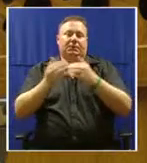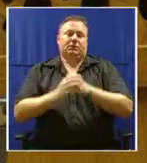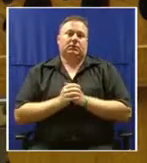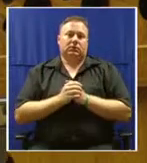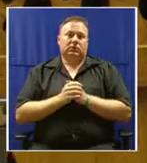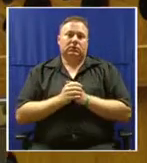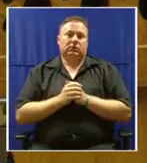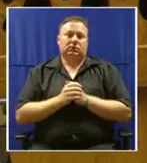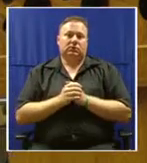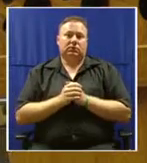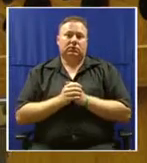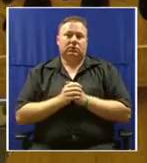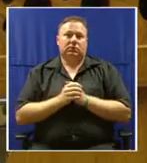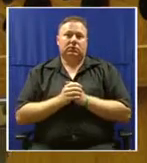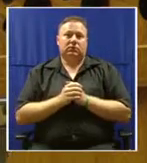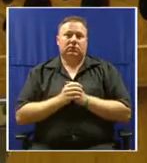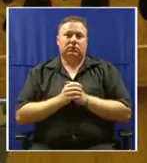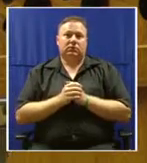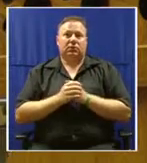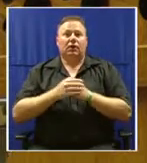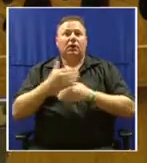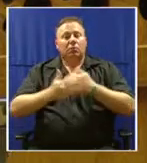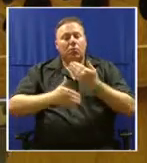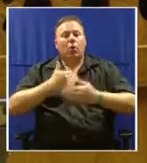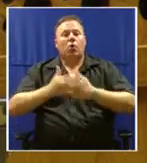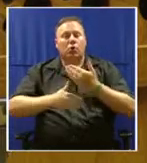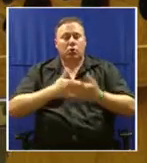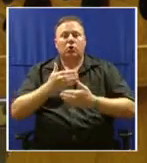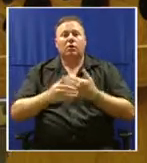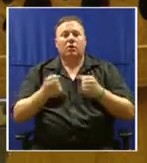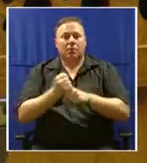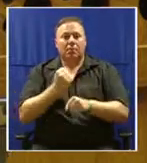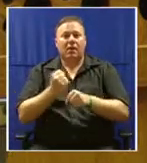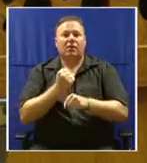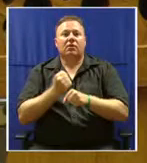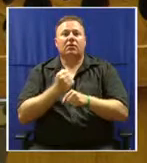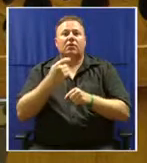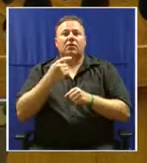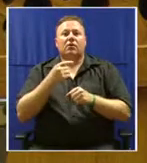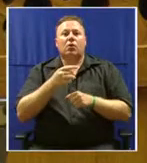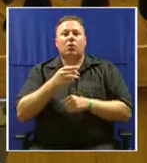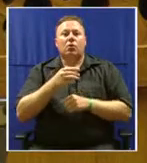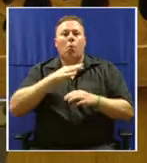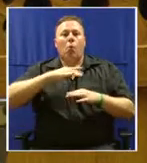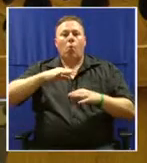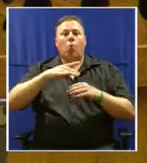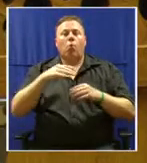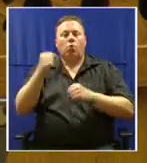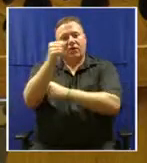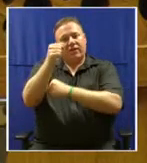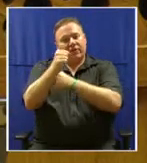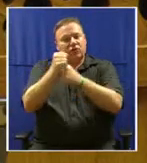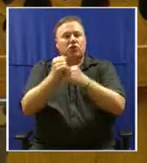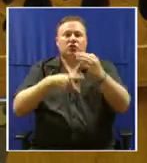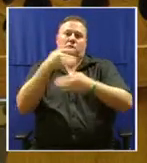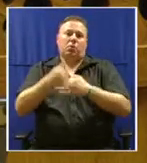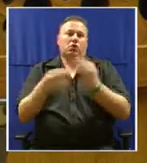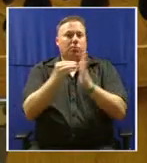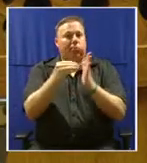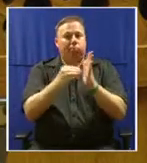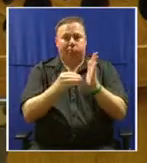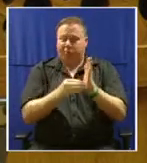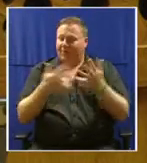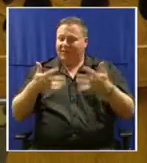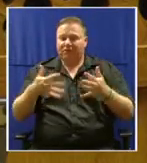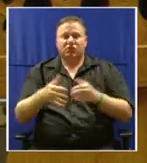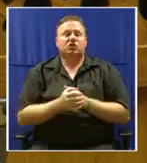Progress is being made on several major water infrastructure projects. These include phase two